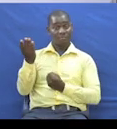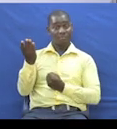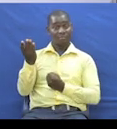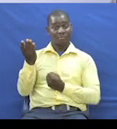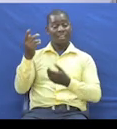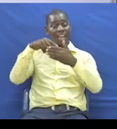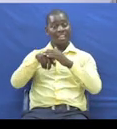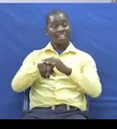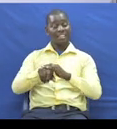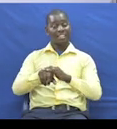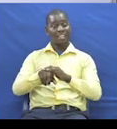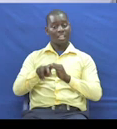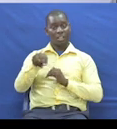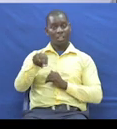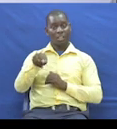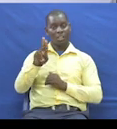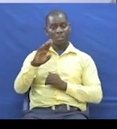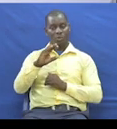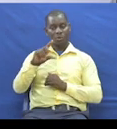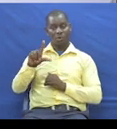in the nucleus.